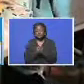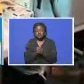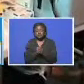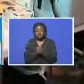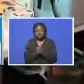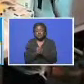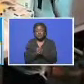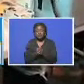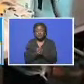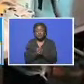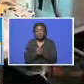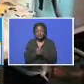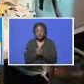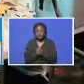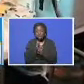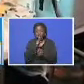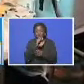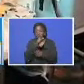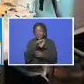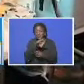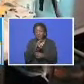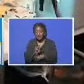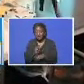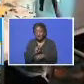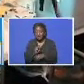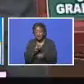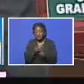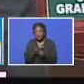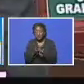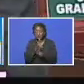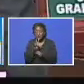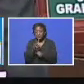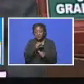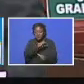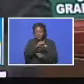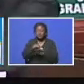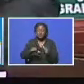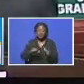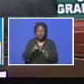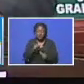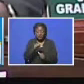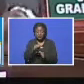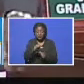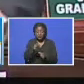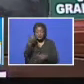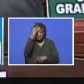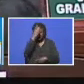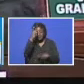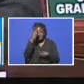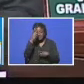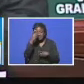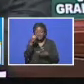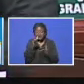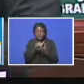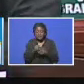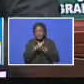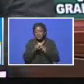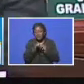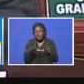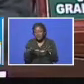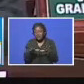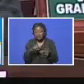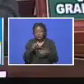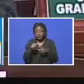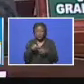SARS-CoV-2, the virus that causes COVID-19, is a social creature that thrives, multiplies, and spreads when we get